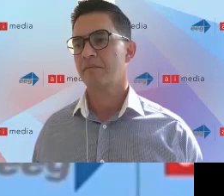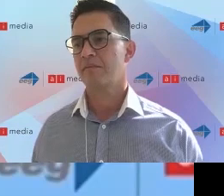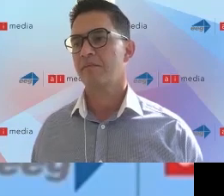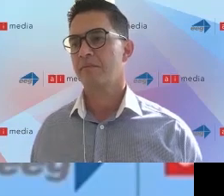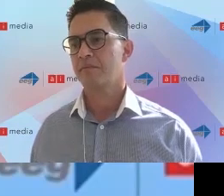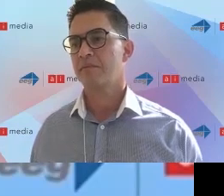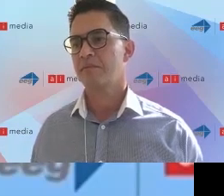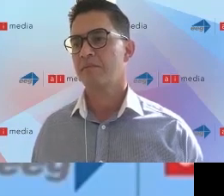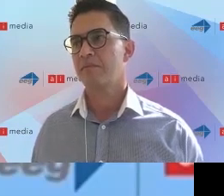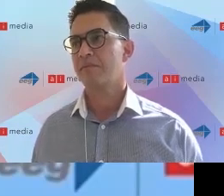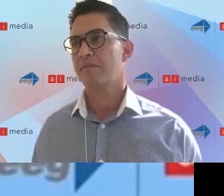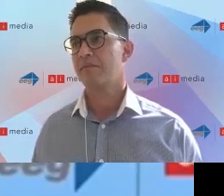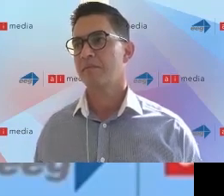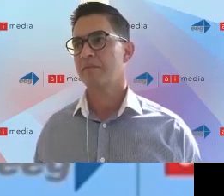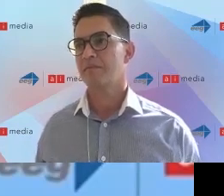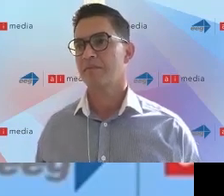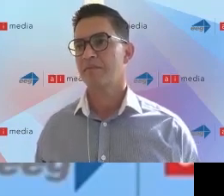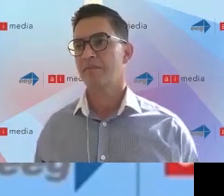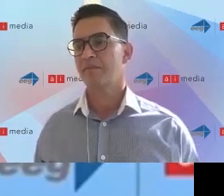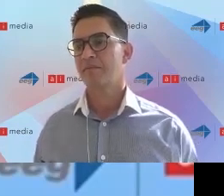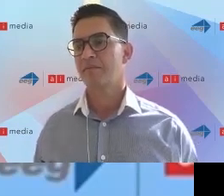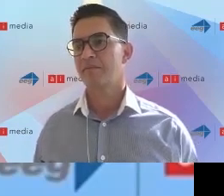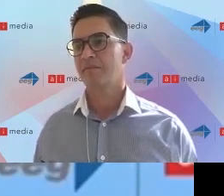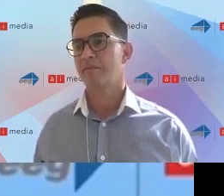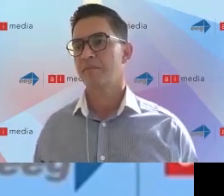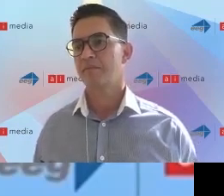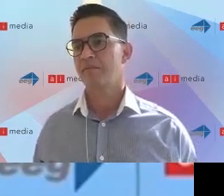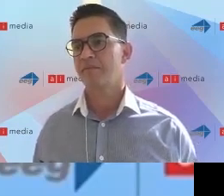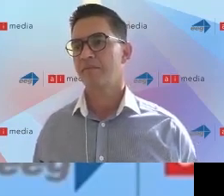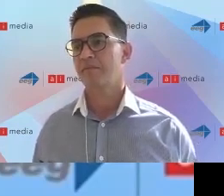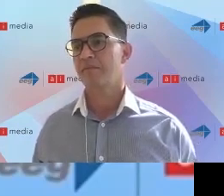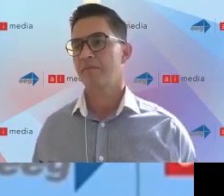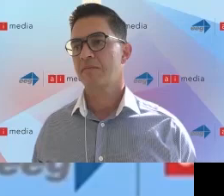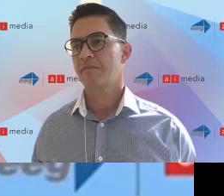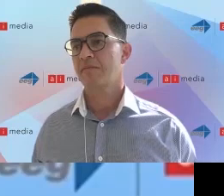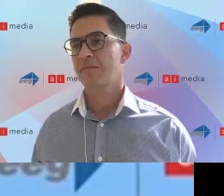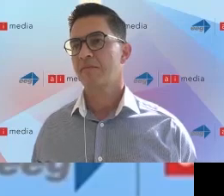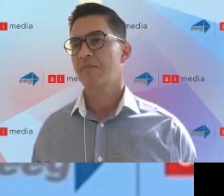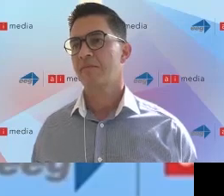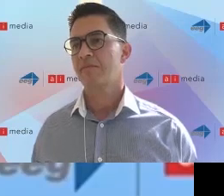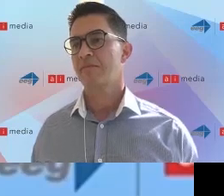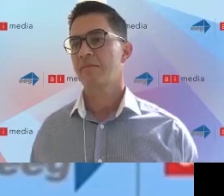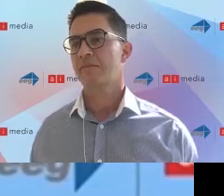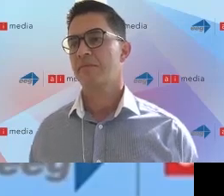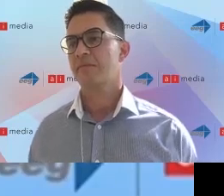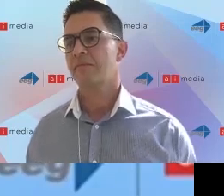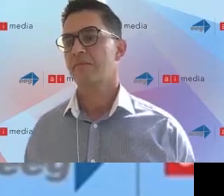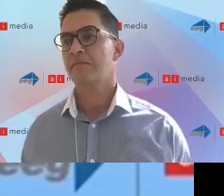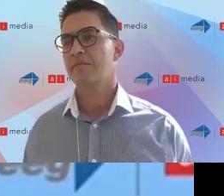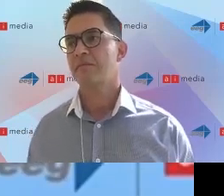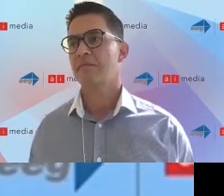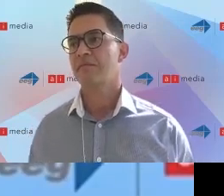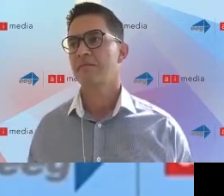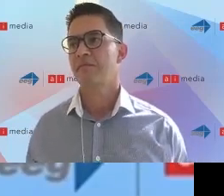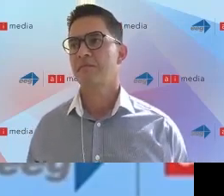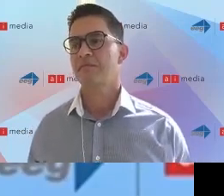tolerance broadcast environments. In addition to disruption from AI, professional media production is migrating